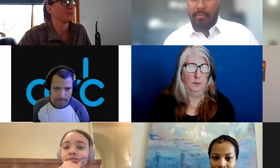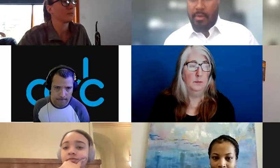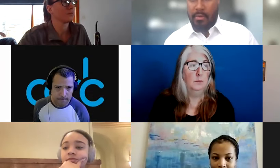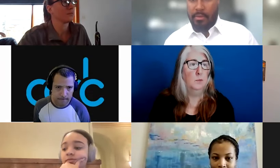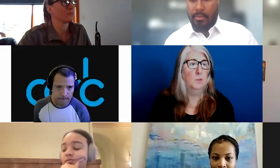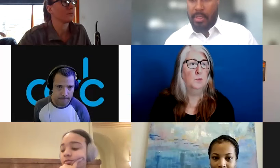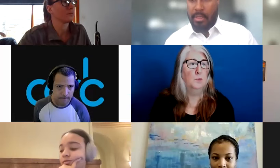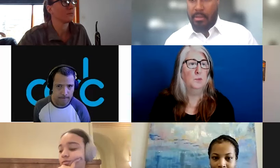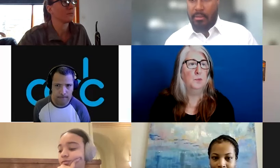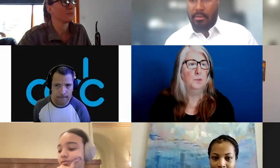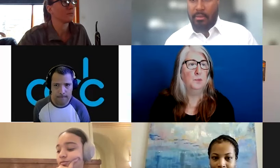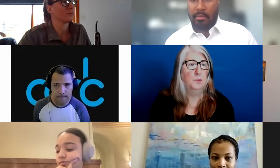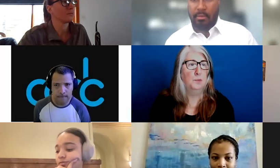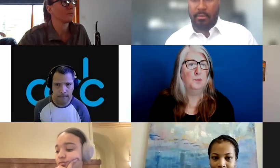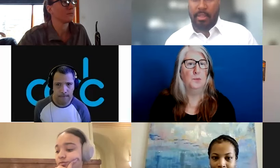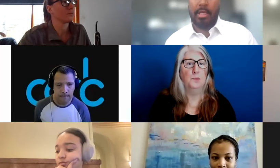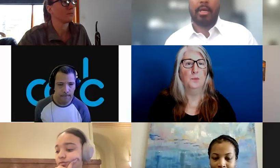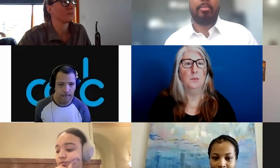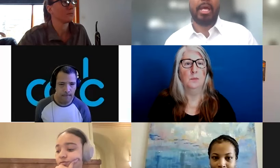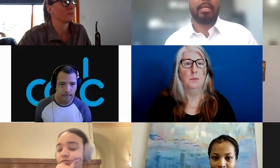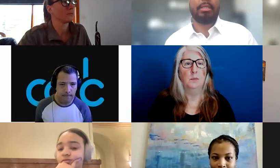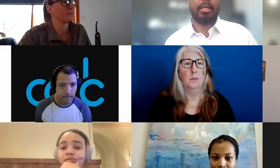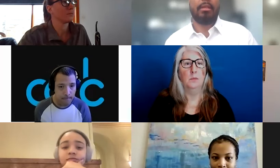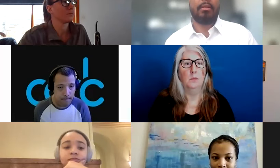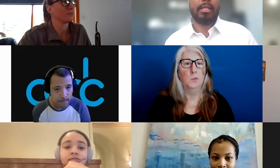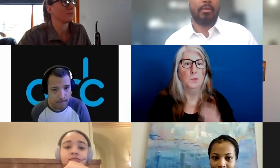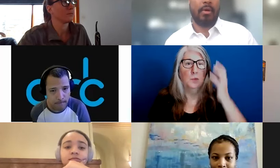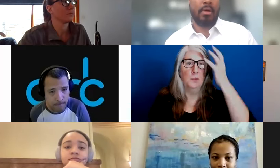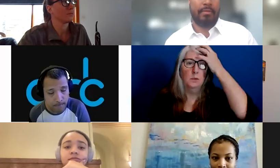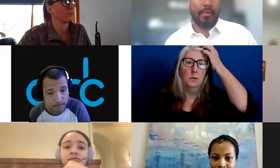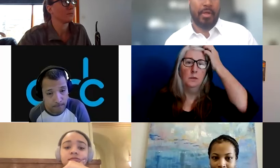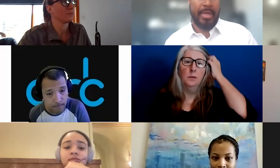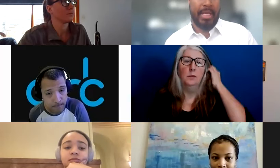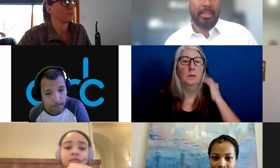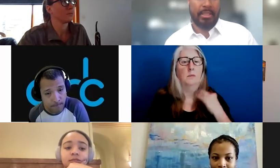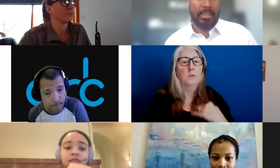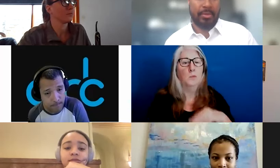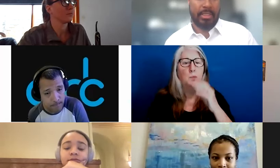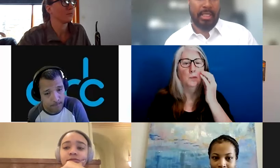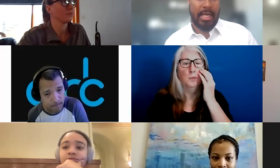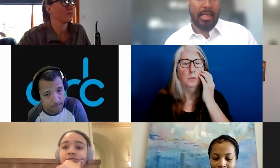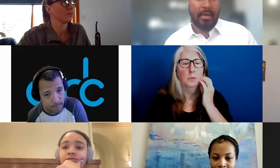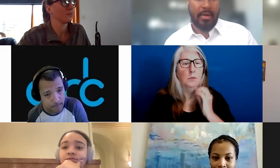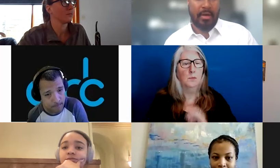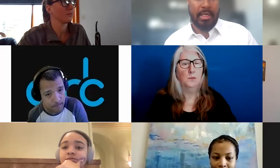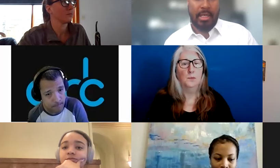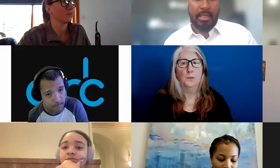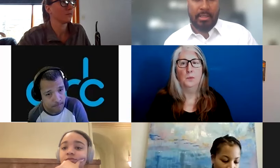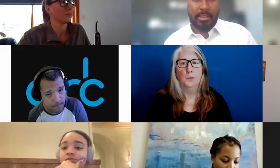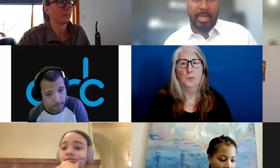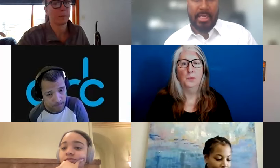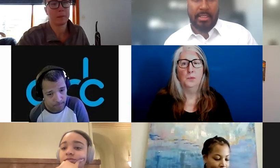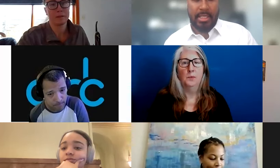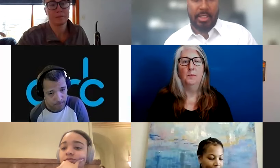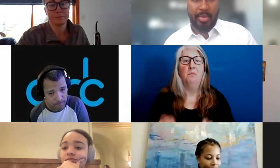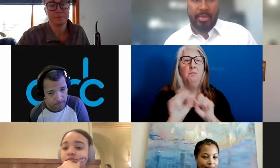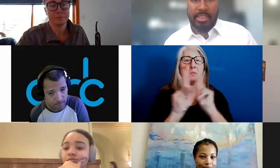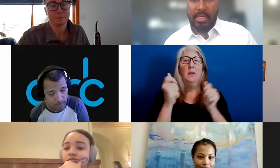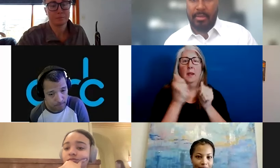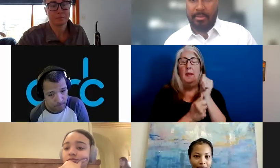All right, folks, we're gonna come back together. Thank you all for your patience as we got our